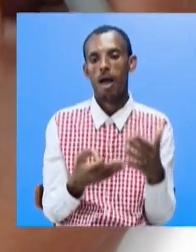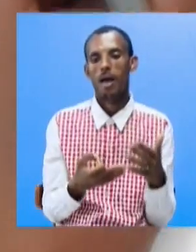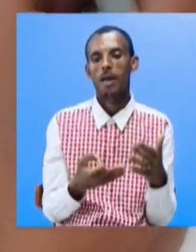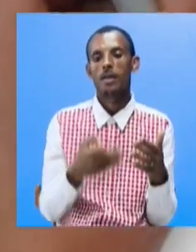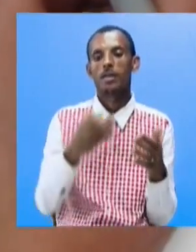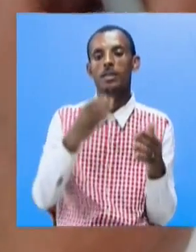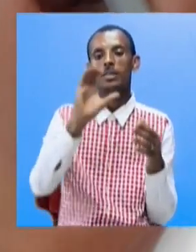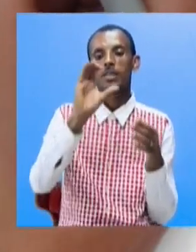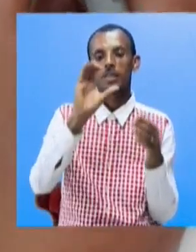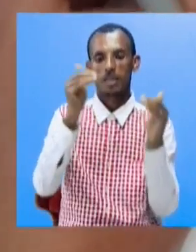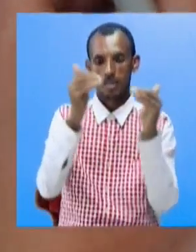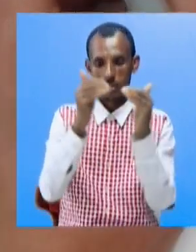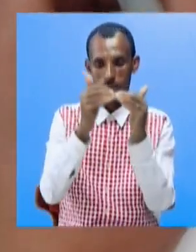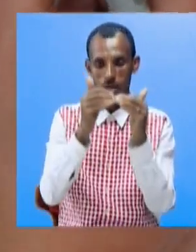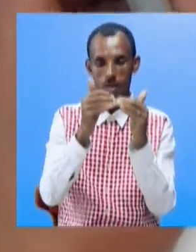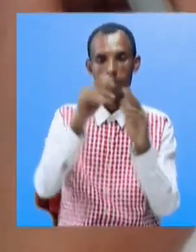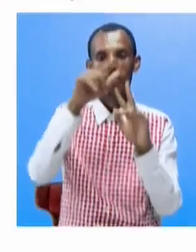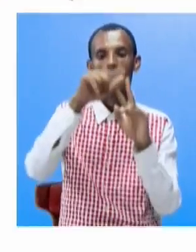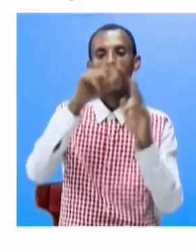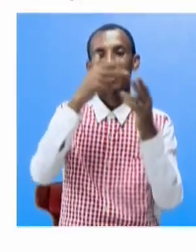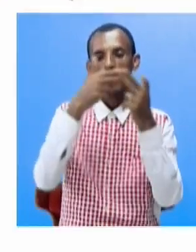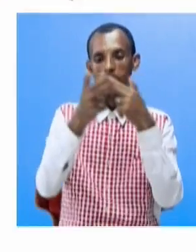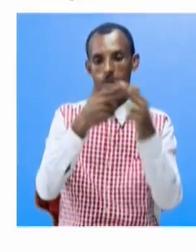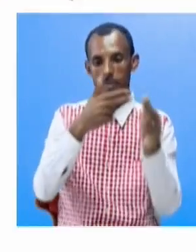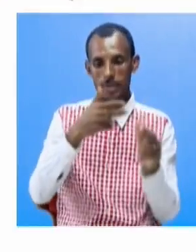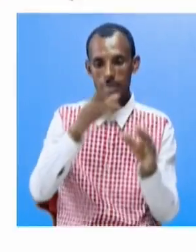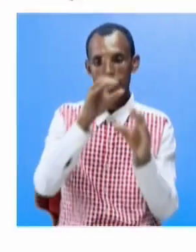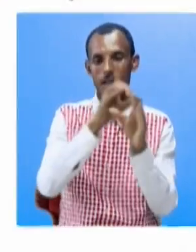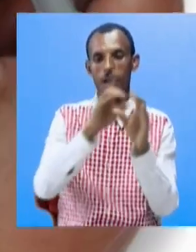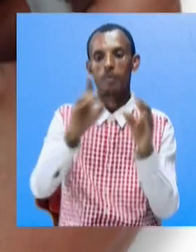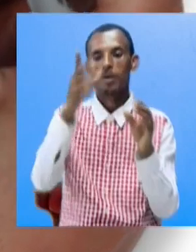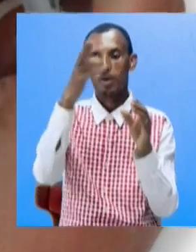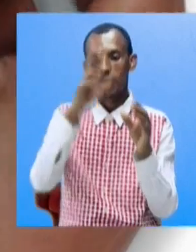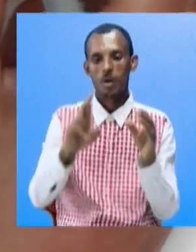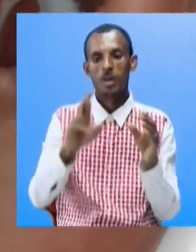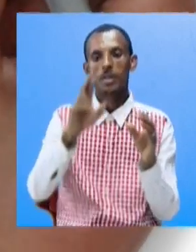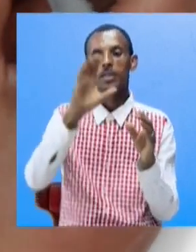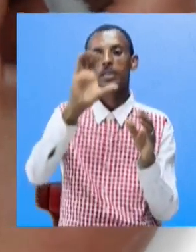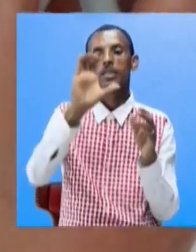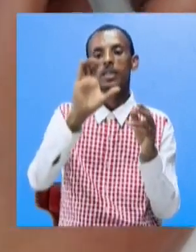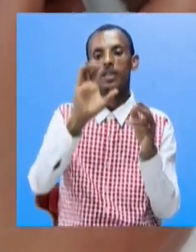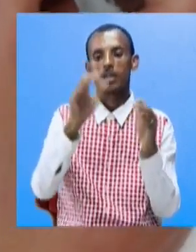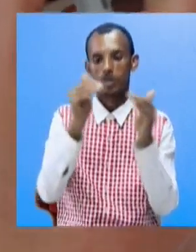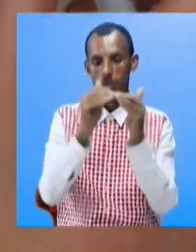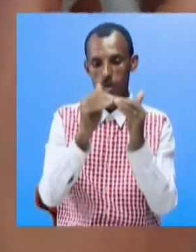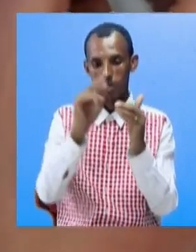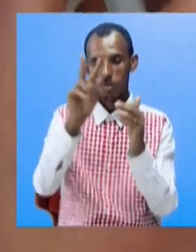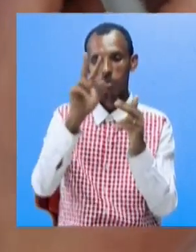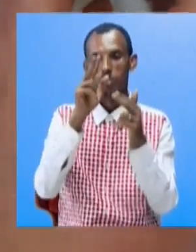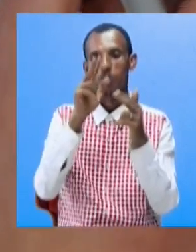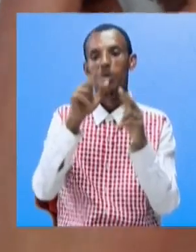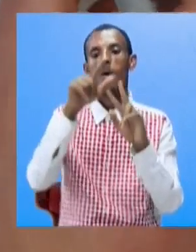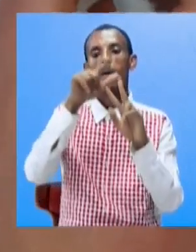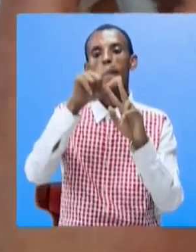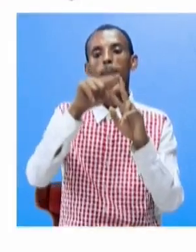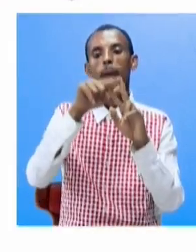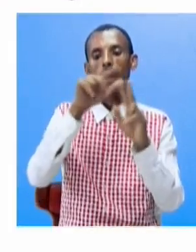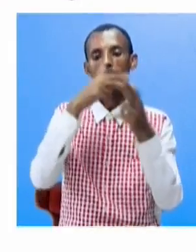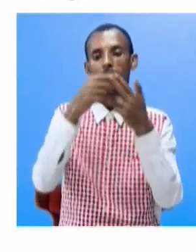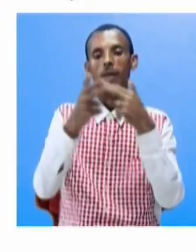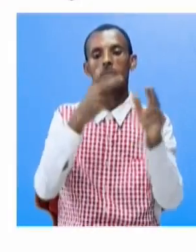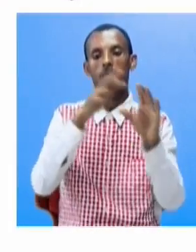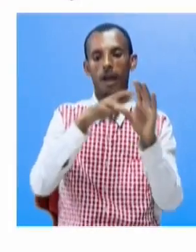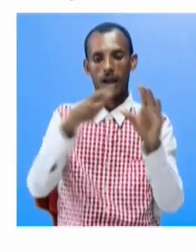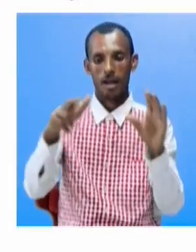is equal to pi times diameter, or circumference is equal to 2 pi times radius. In this case, we can use this